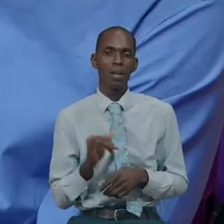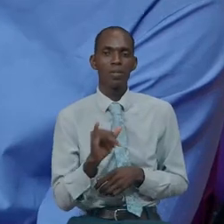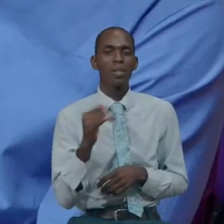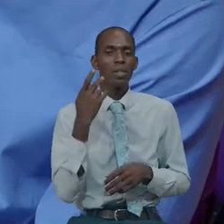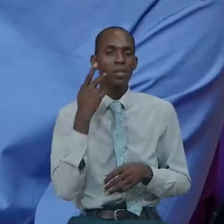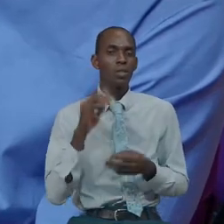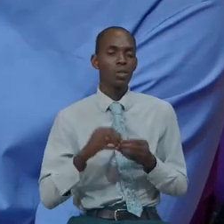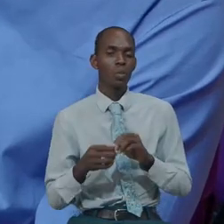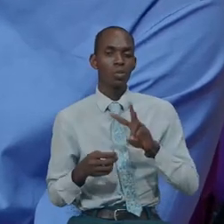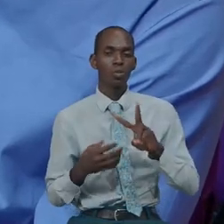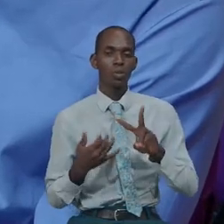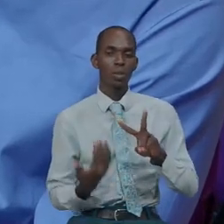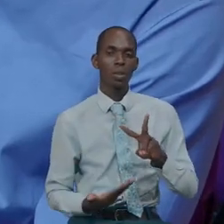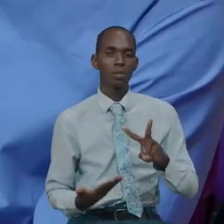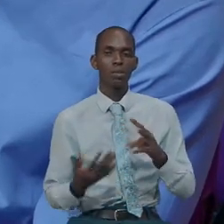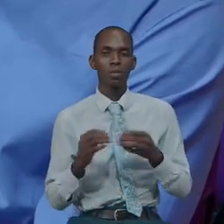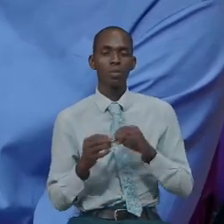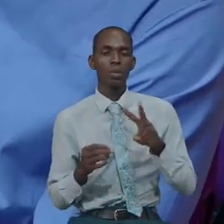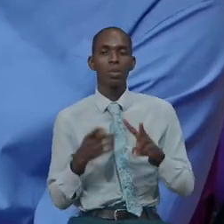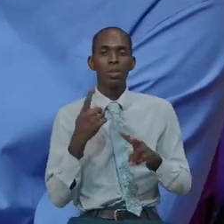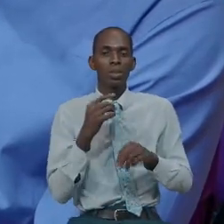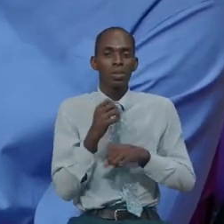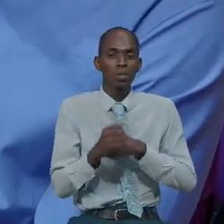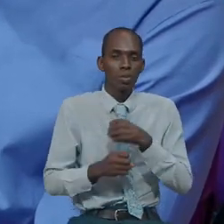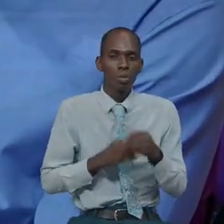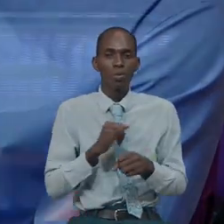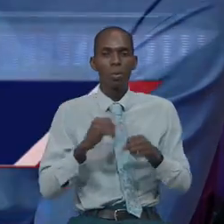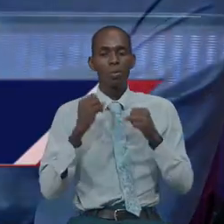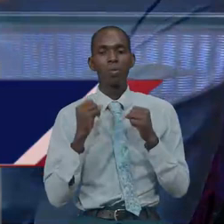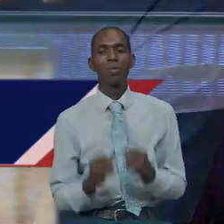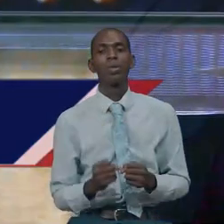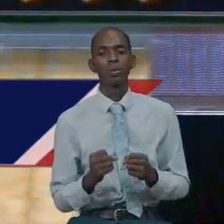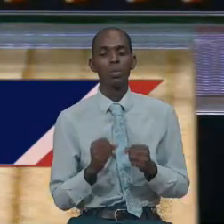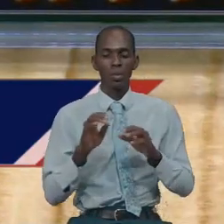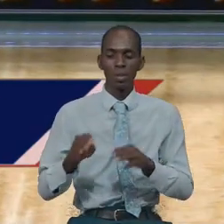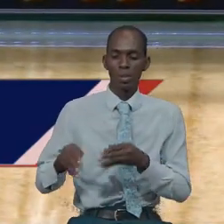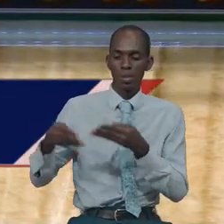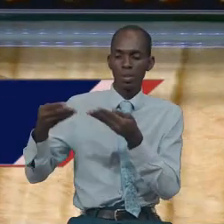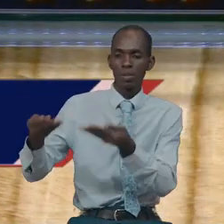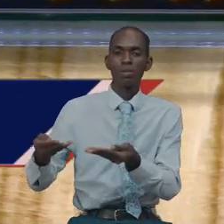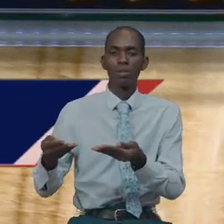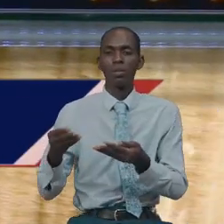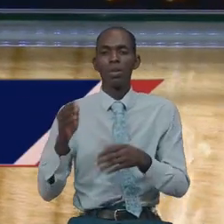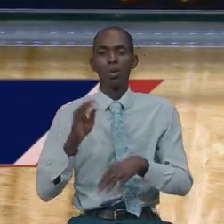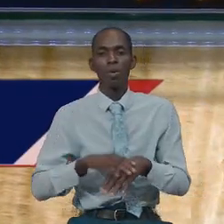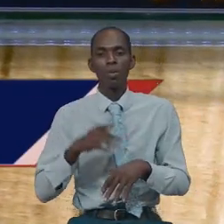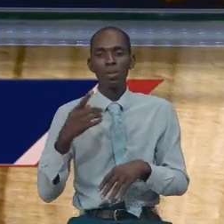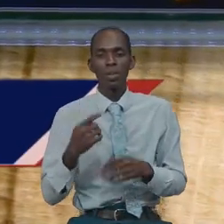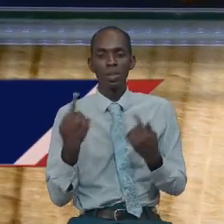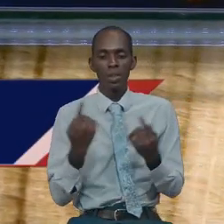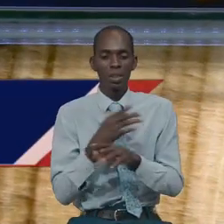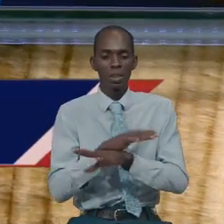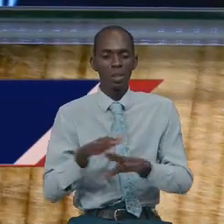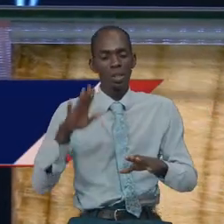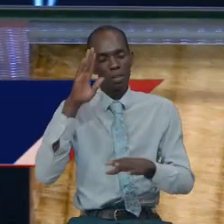here. Number two here is the sovereign power bestowed on the sinless son.